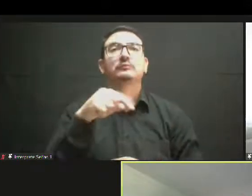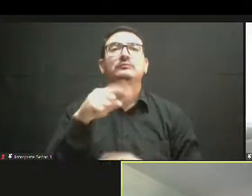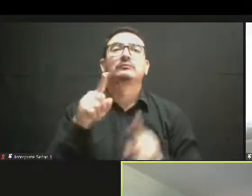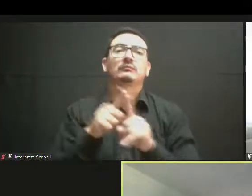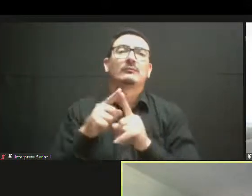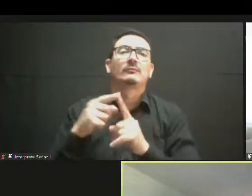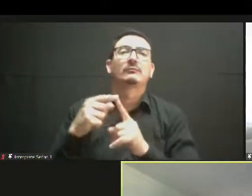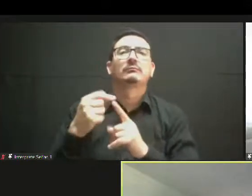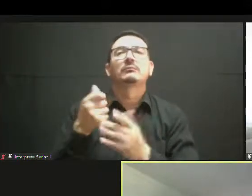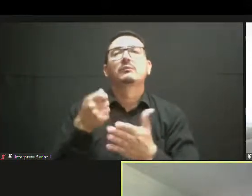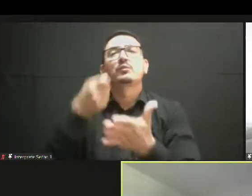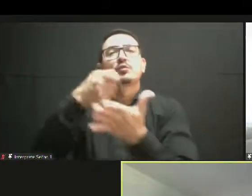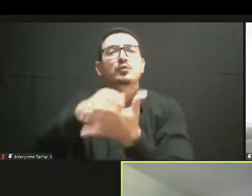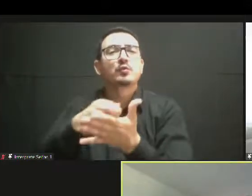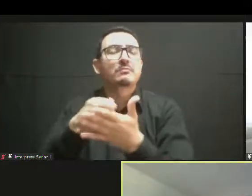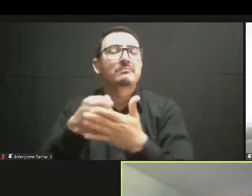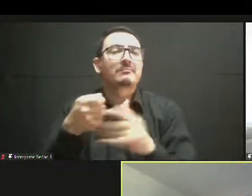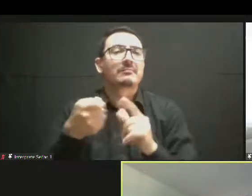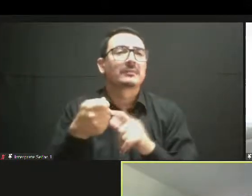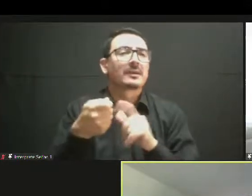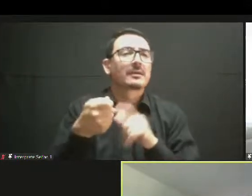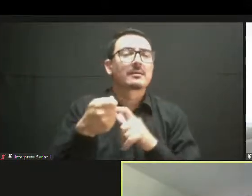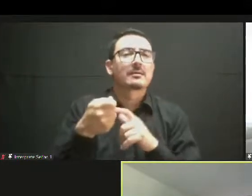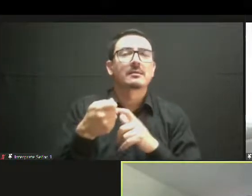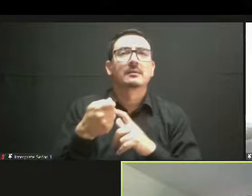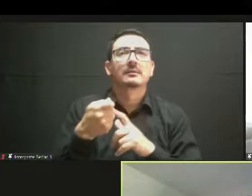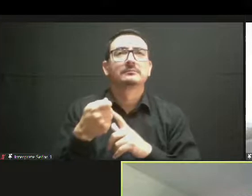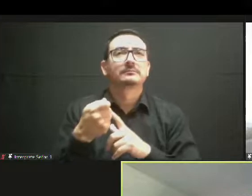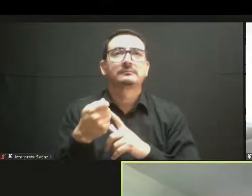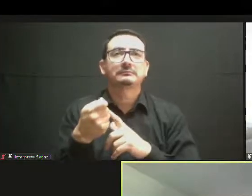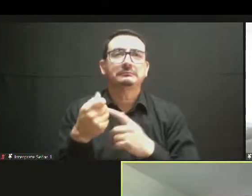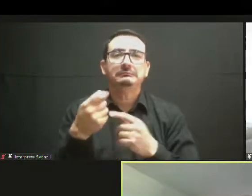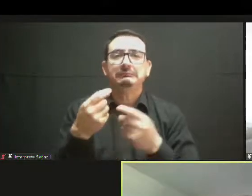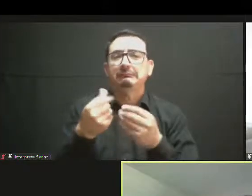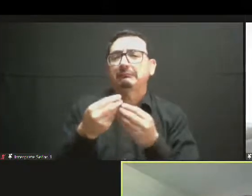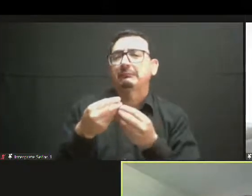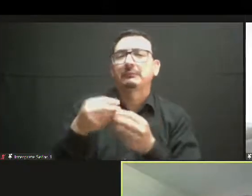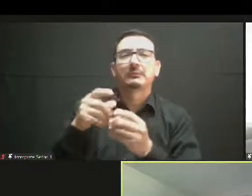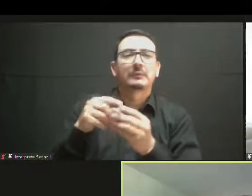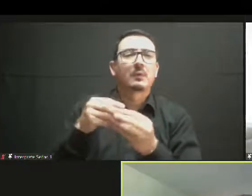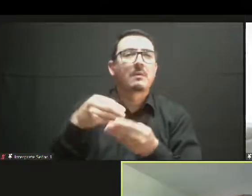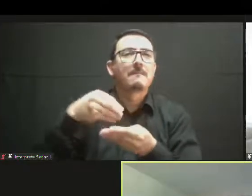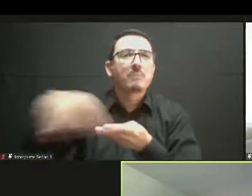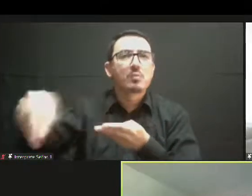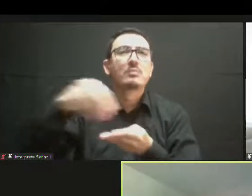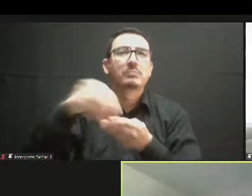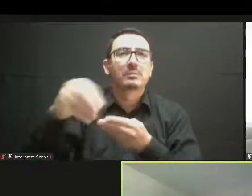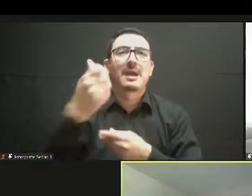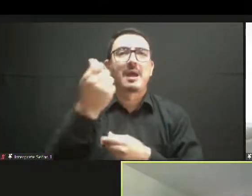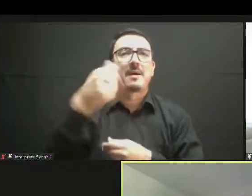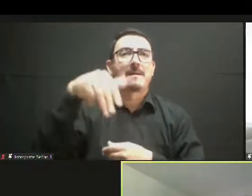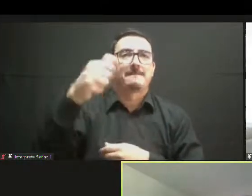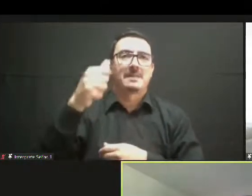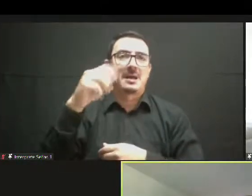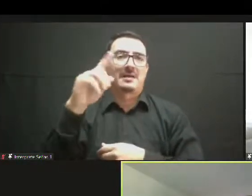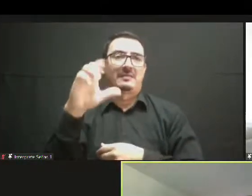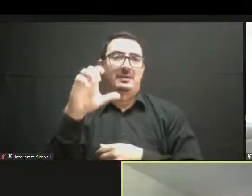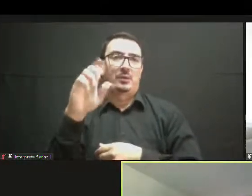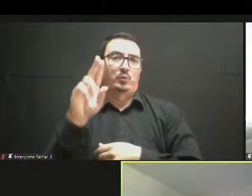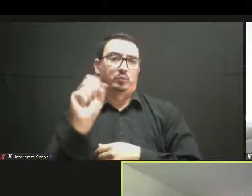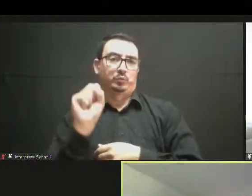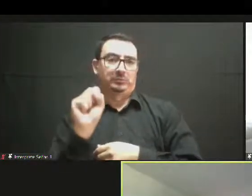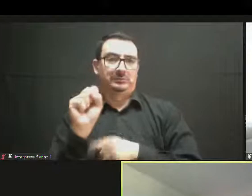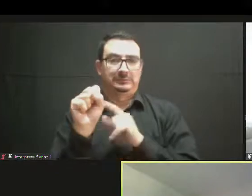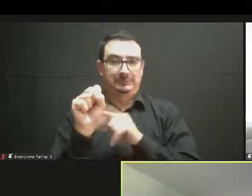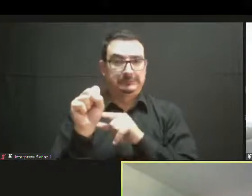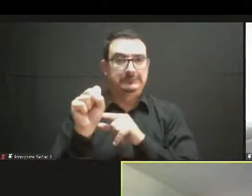We had also Amadeus, and we had Equifax, and Procter and Gamble arrived as well with the